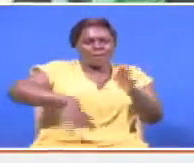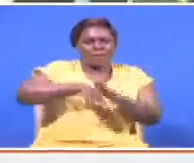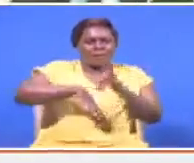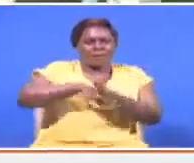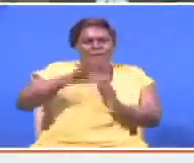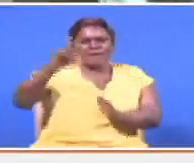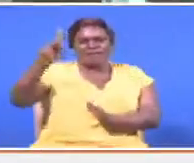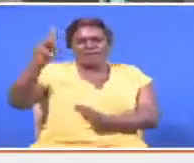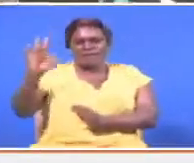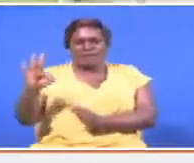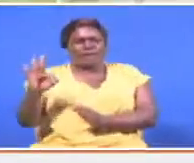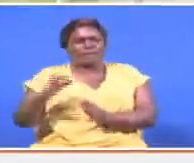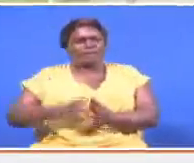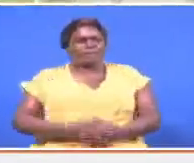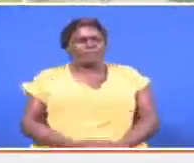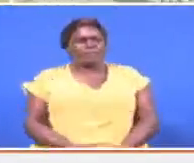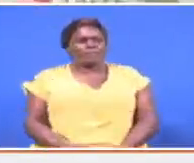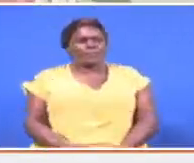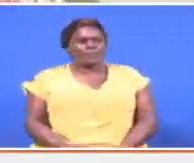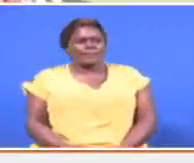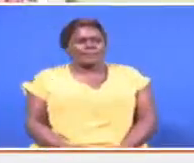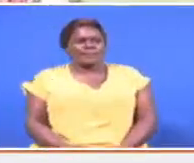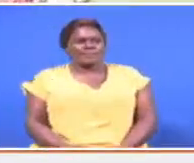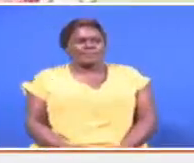Kenya Federation Premier League.